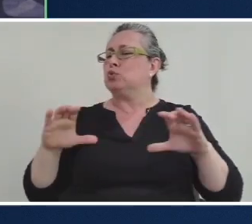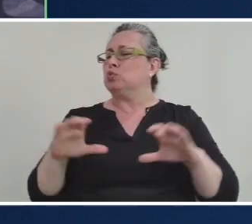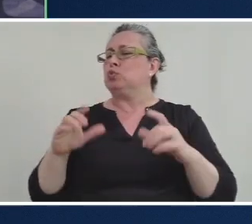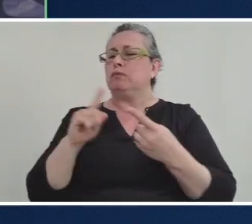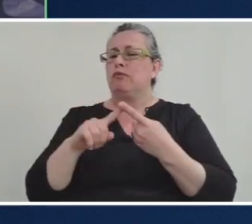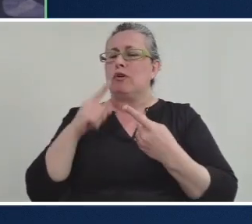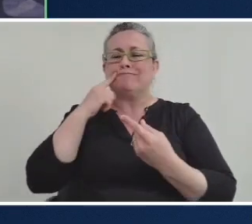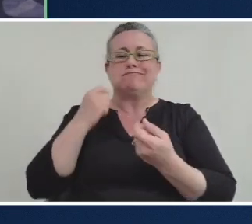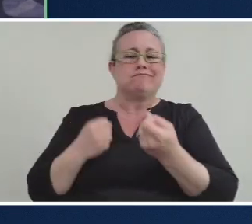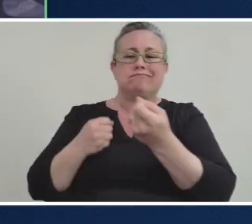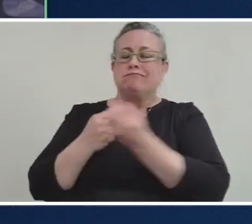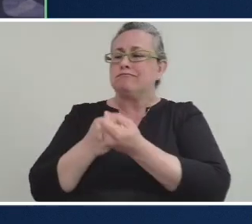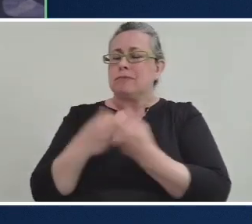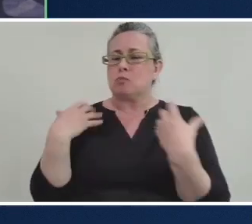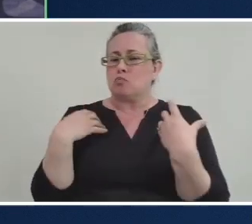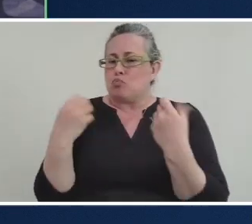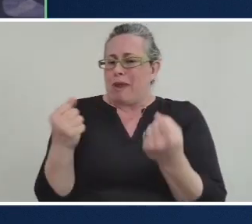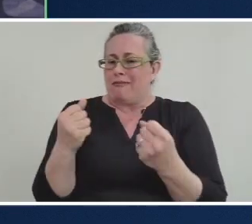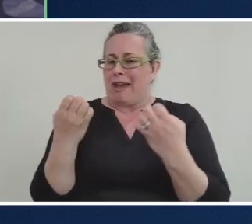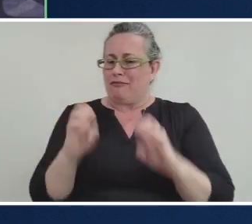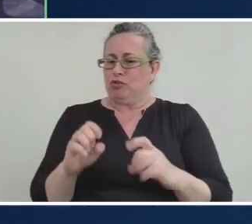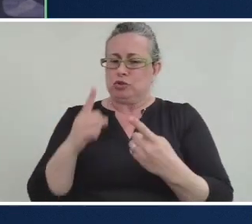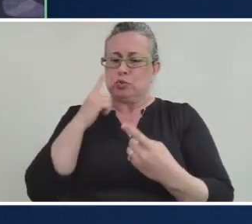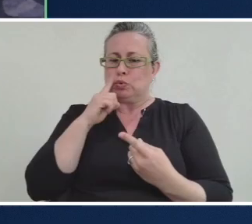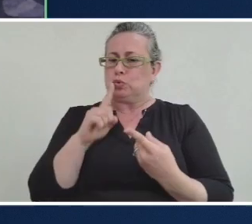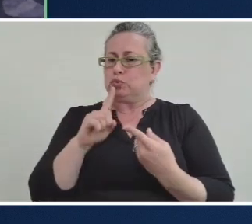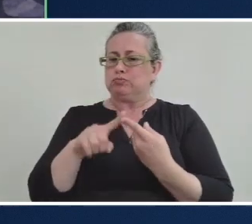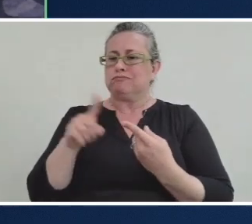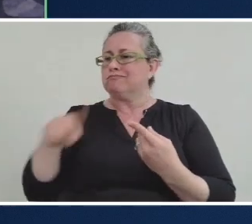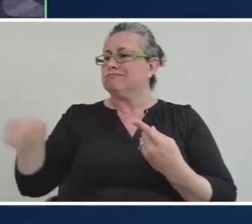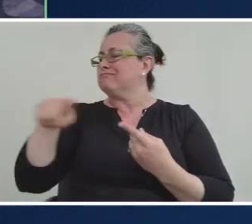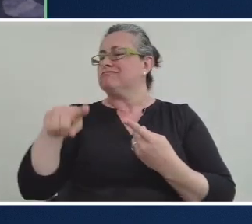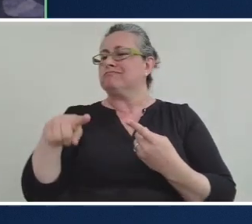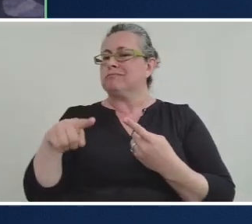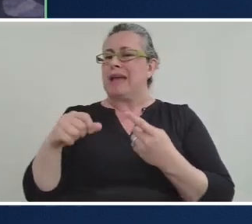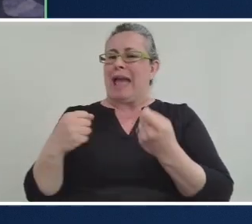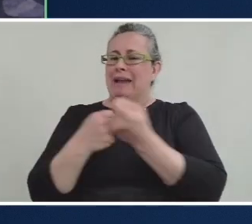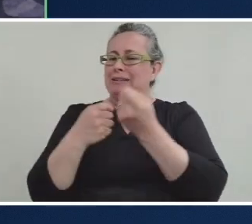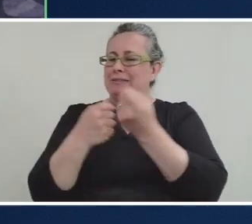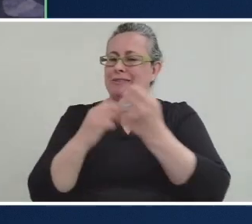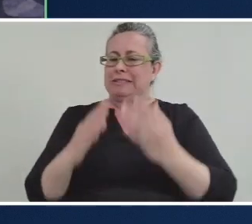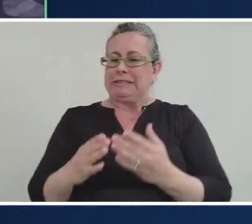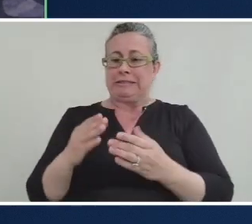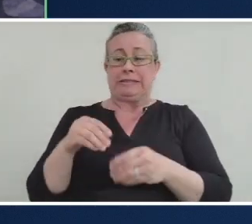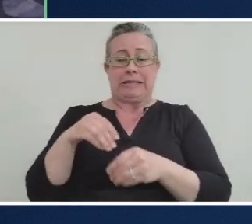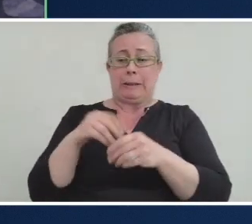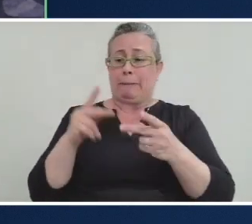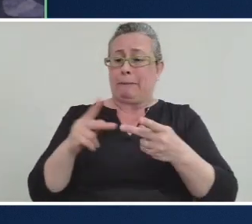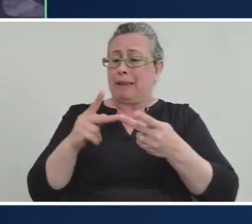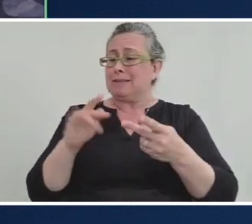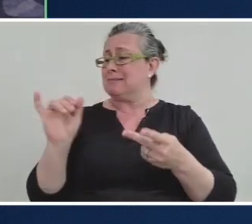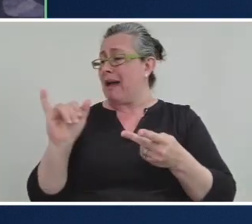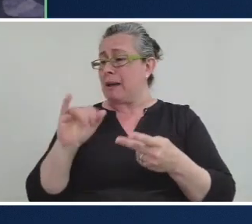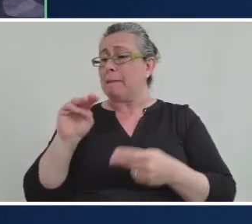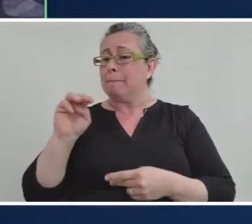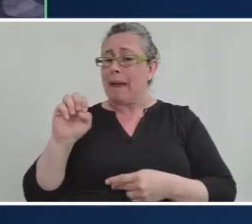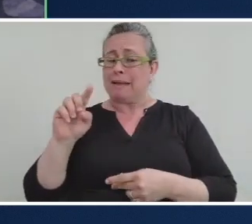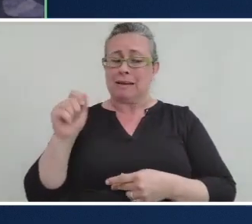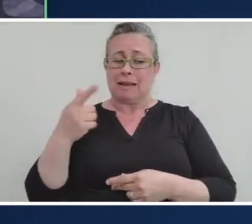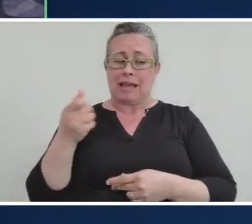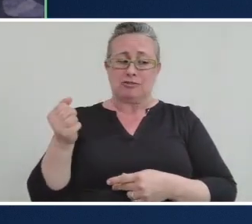brave efforts of activists and civil society in places like Madagascar? Yeah, thank you, Shannon. I think